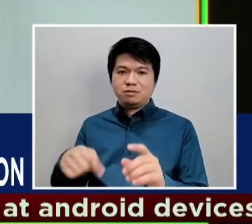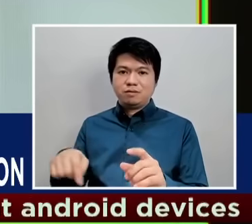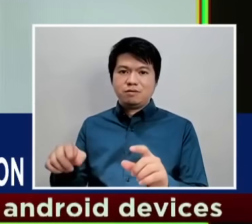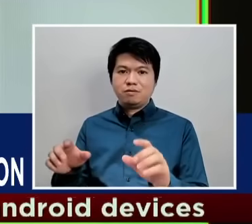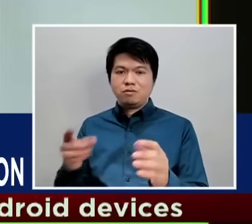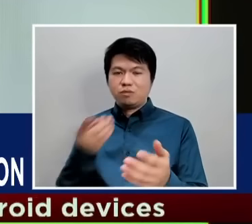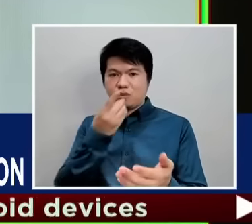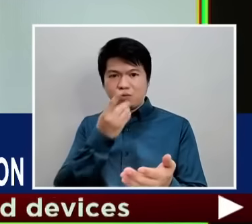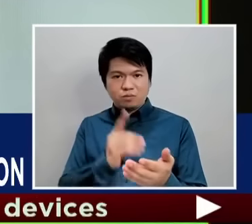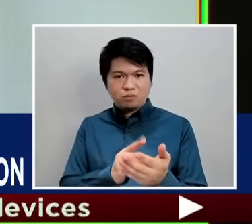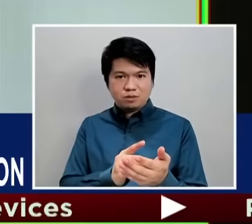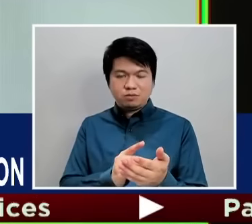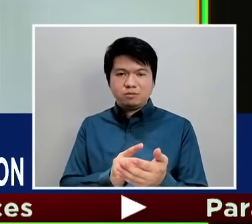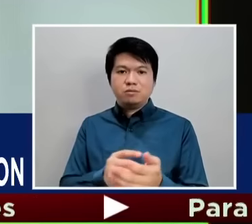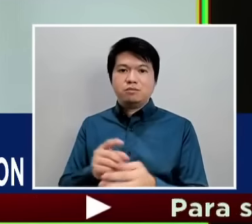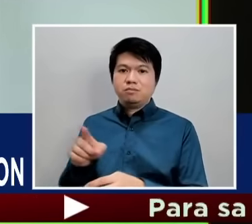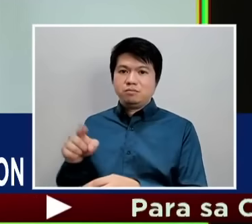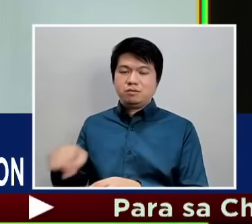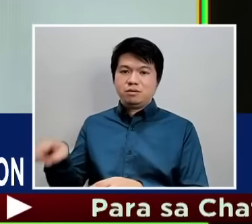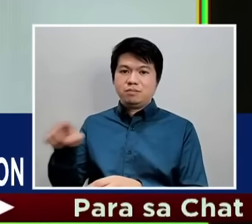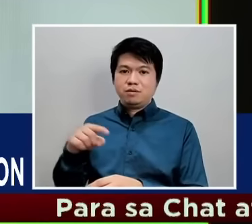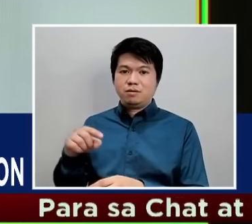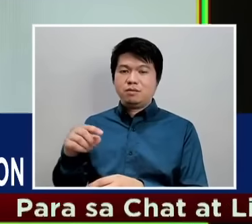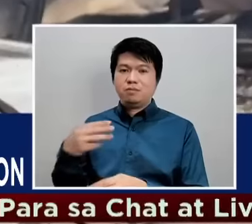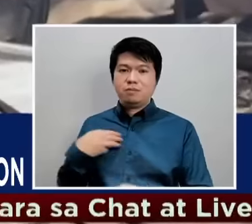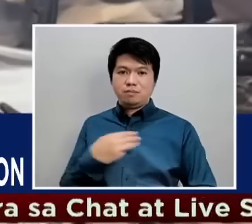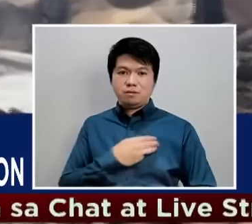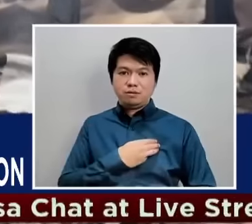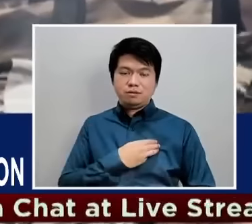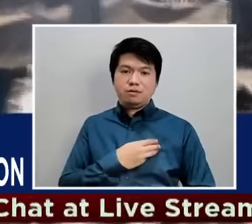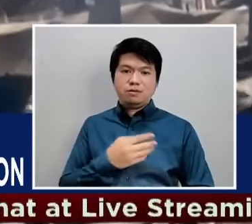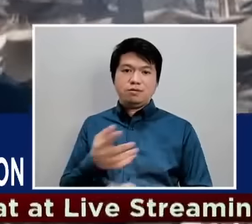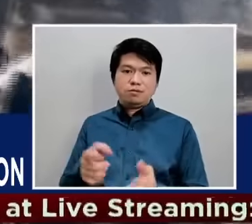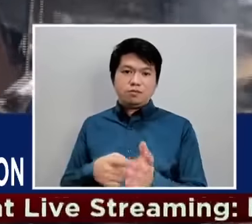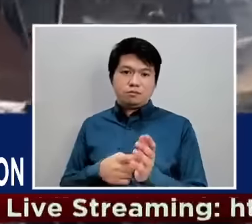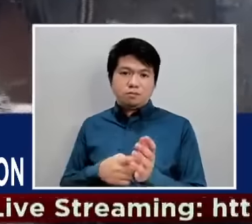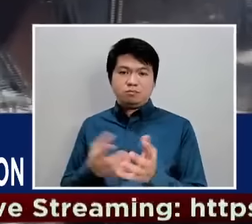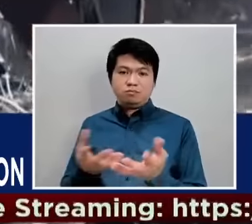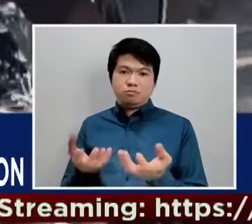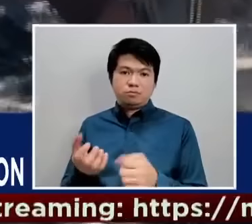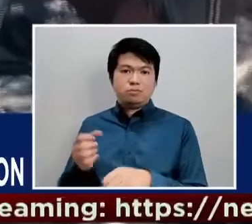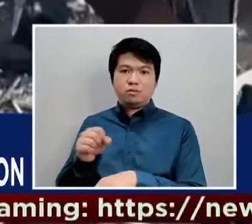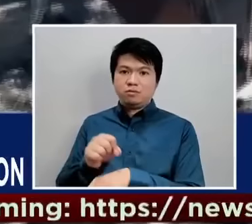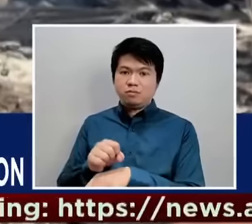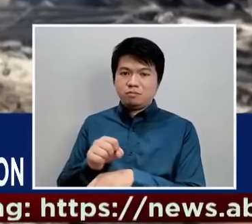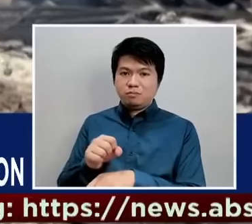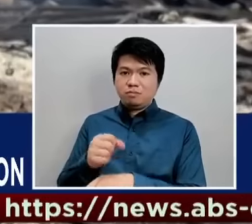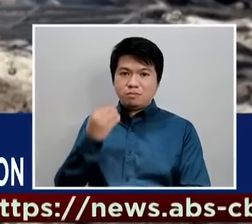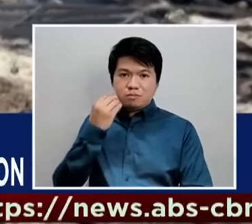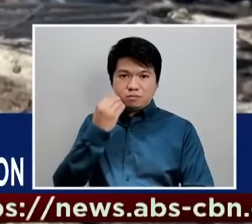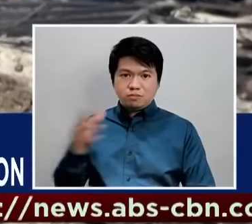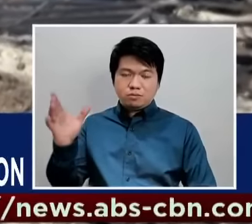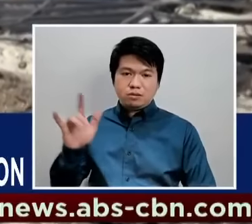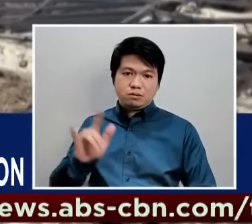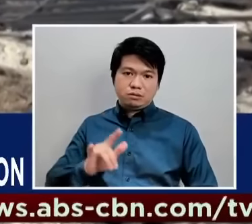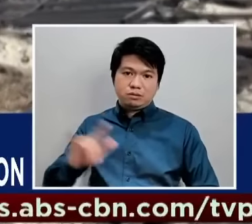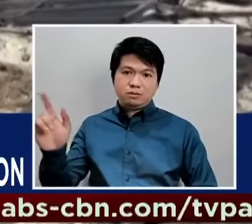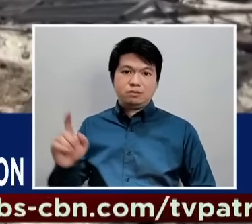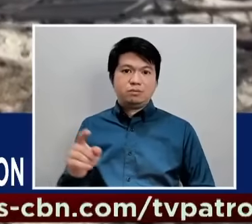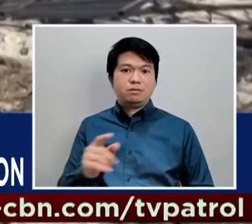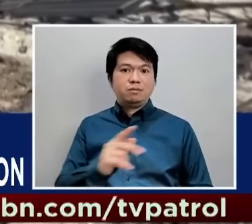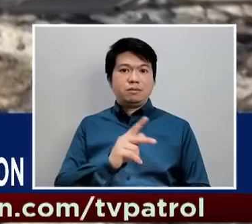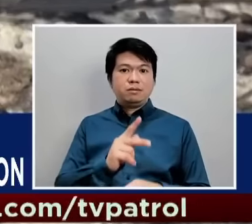undocumented workers who are requesting for repatriation. Tiniyak ng Philippine Embassy na handa ito sakaling kailanganin ang